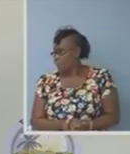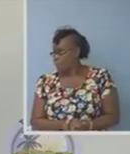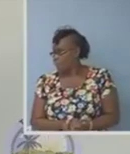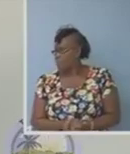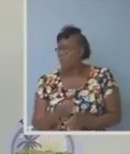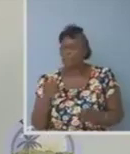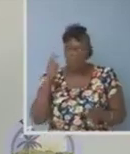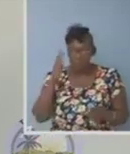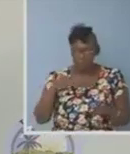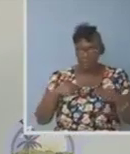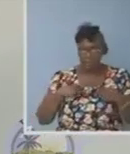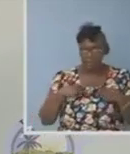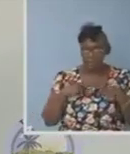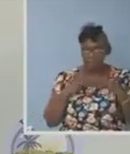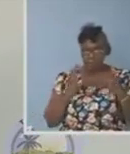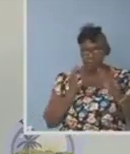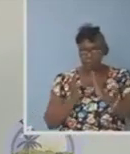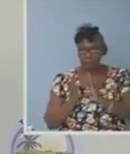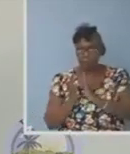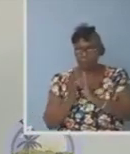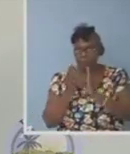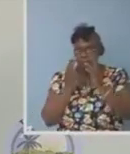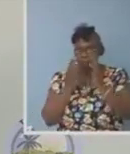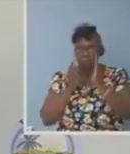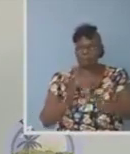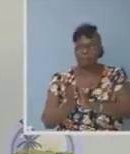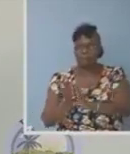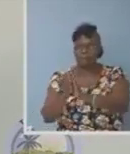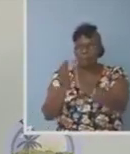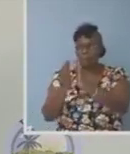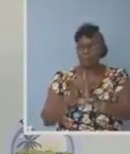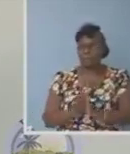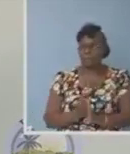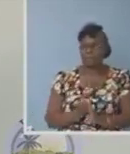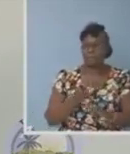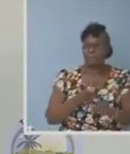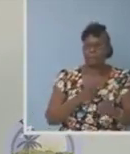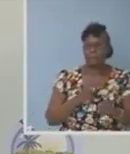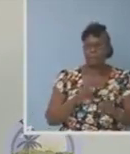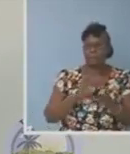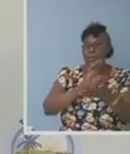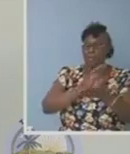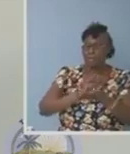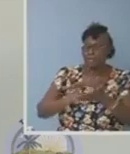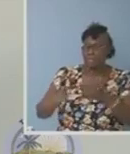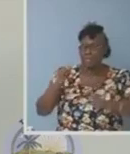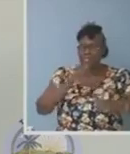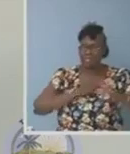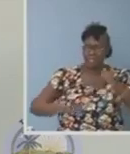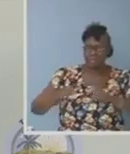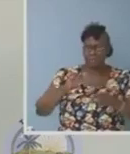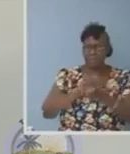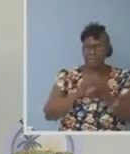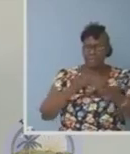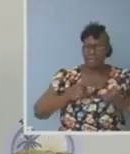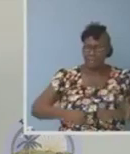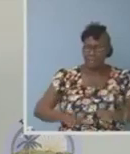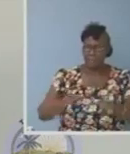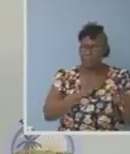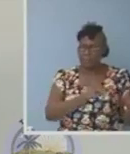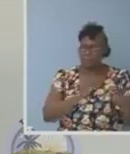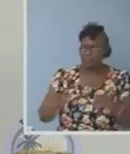very clearly on those activities that will allow us to move